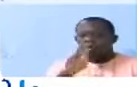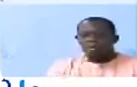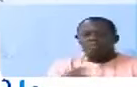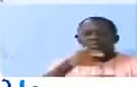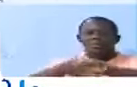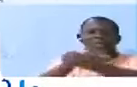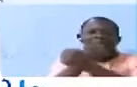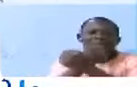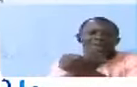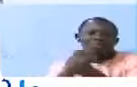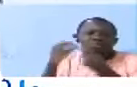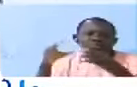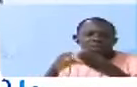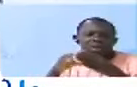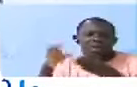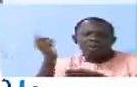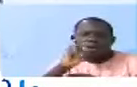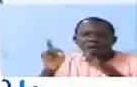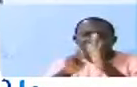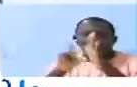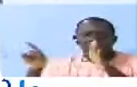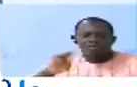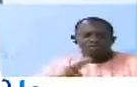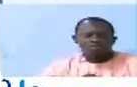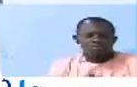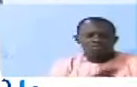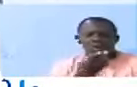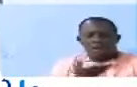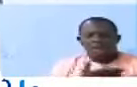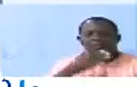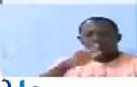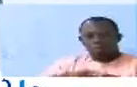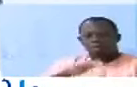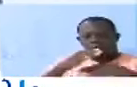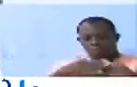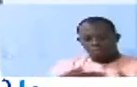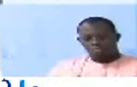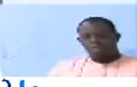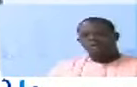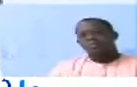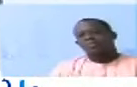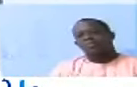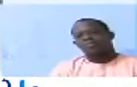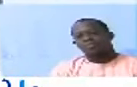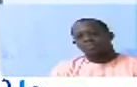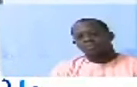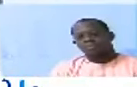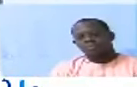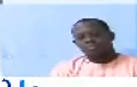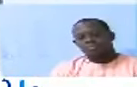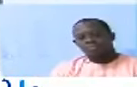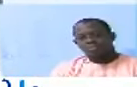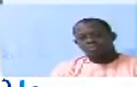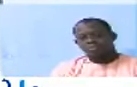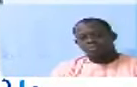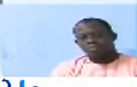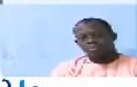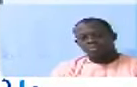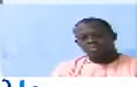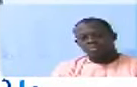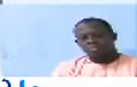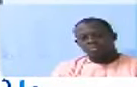alango ini bebe deto kono je maro kono je walfanay mu barmasifa lersoto. Ulbe kolea kilingo